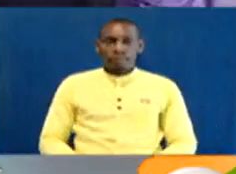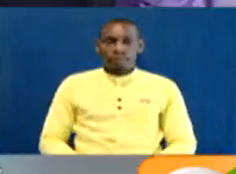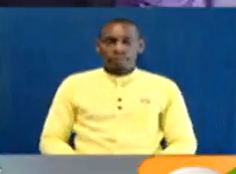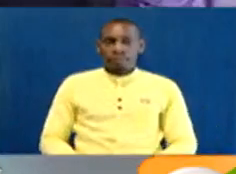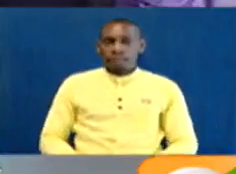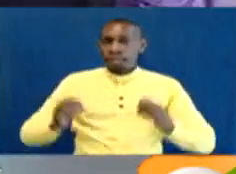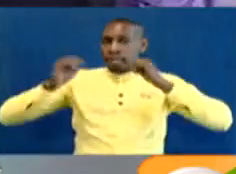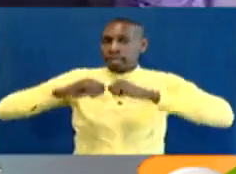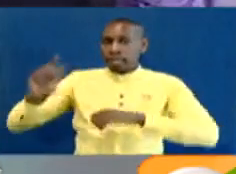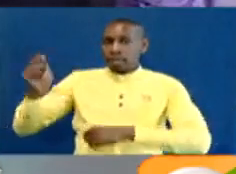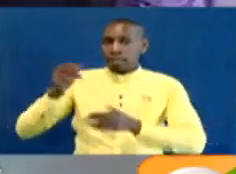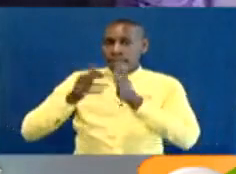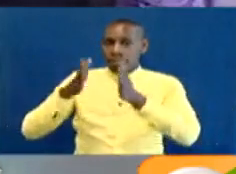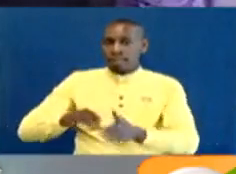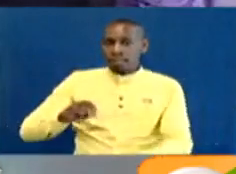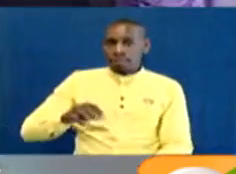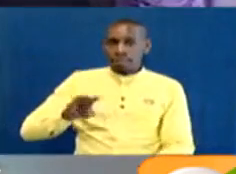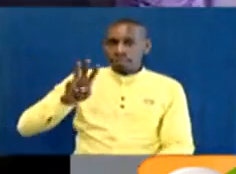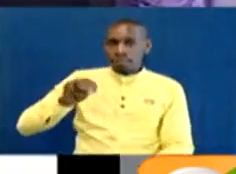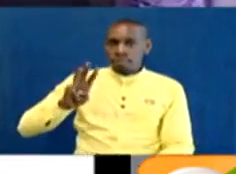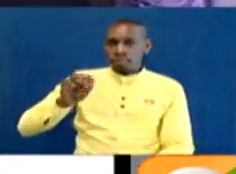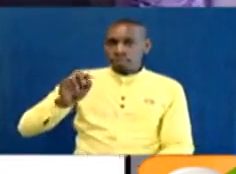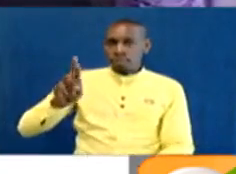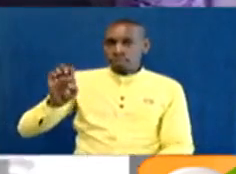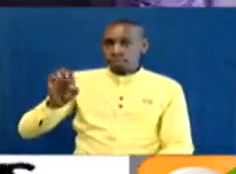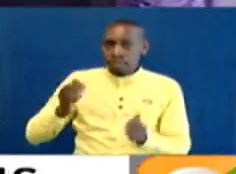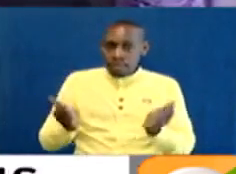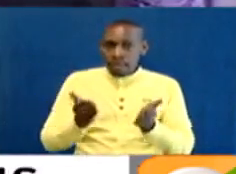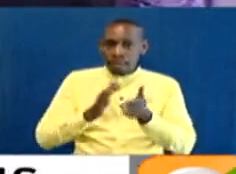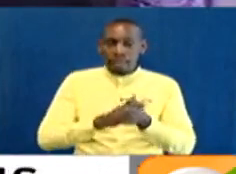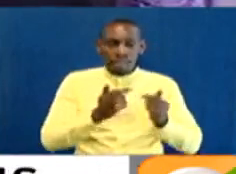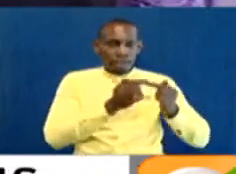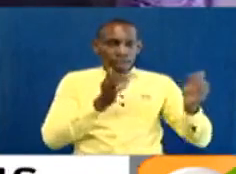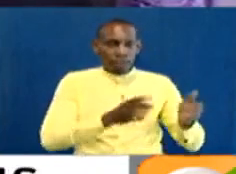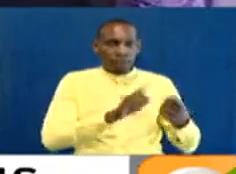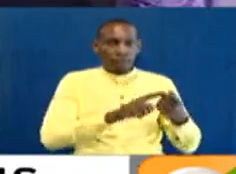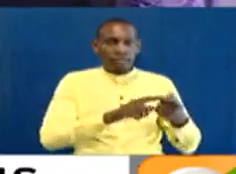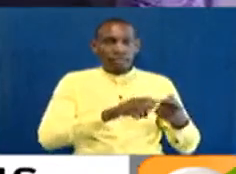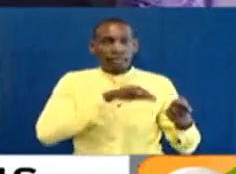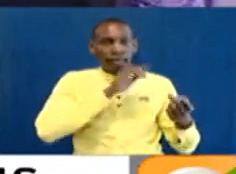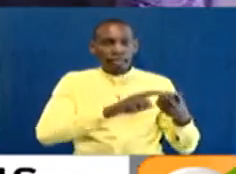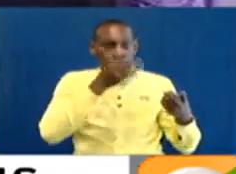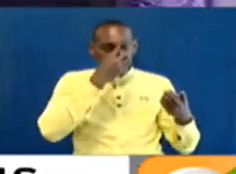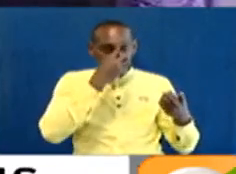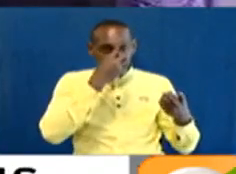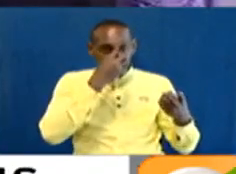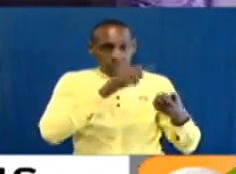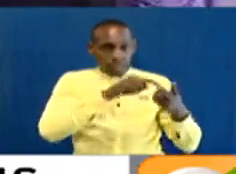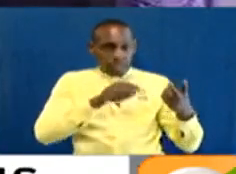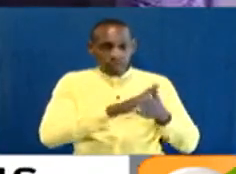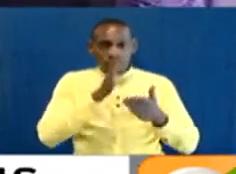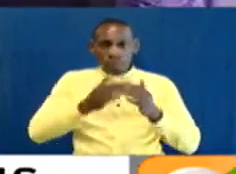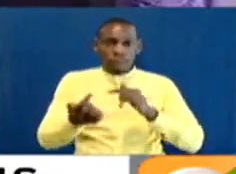And Agano presidential candidate David Waihiga Mwaure has urged his competitors Raila Odinga and William Ruto to